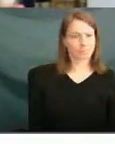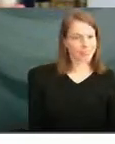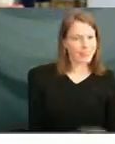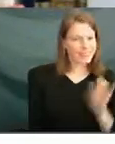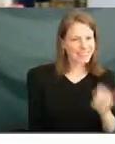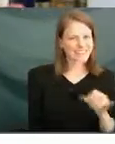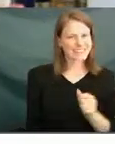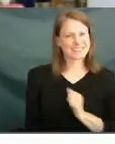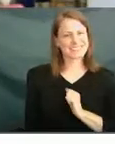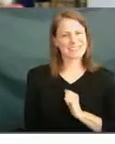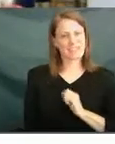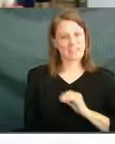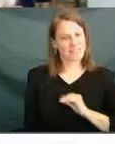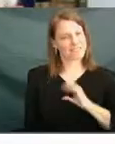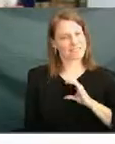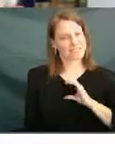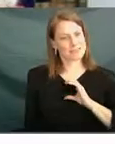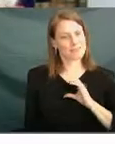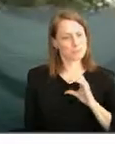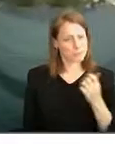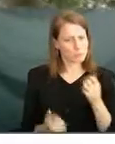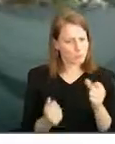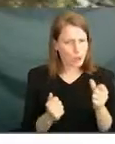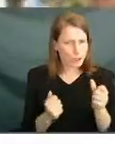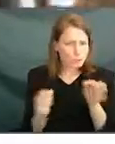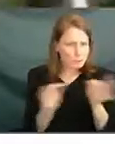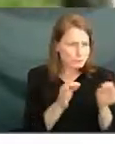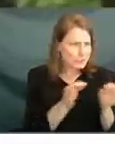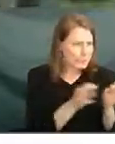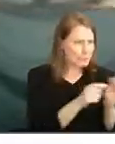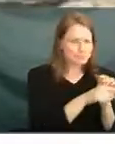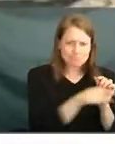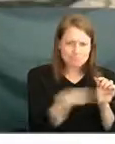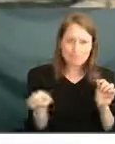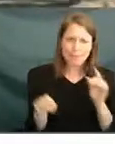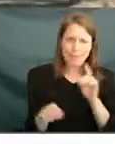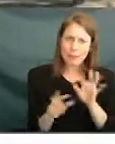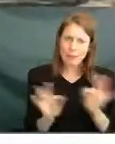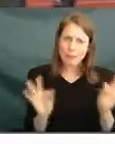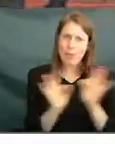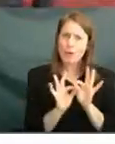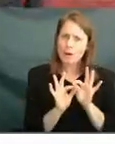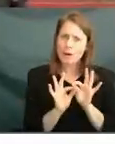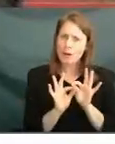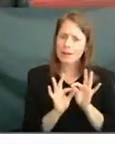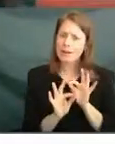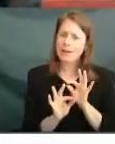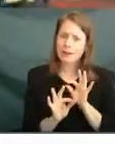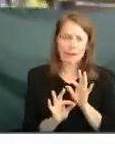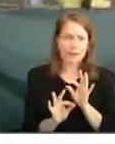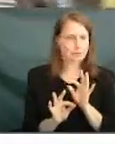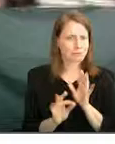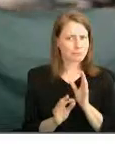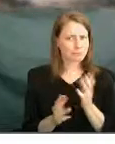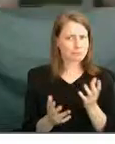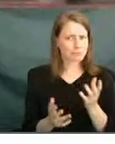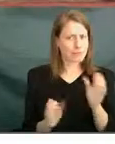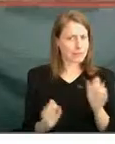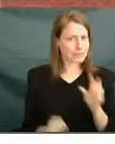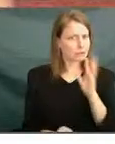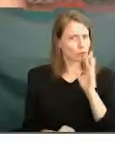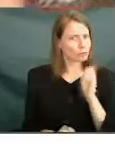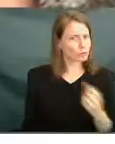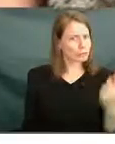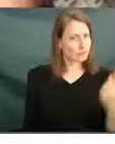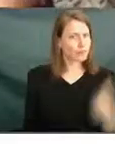can talk to just anyone they see in the schoolyard. Hello! Jeg spurte om jeg kunne være med ham, men jeg